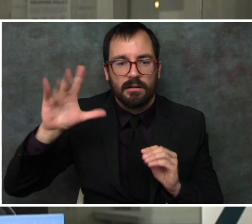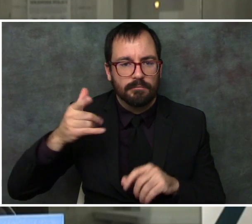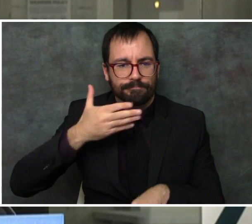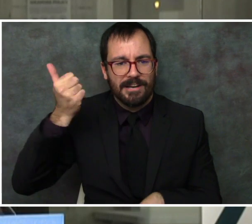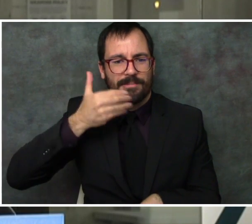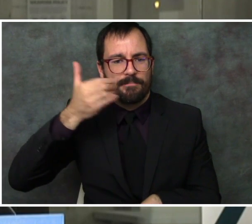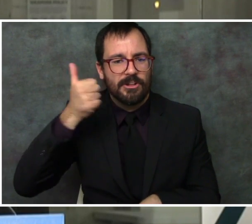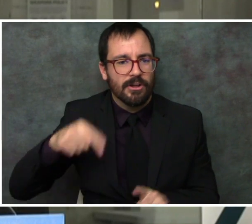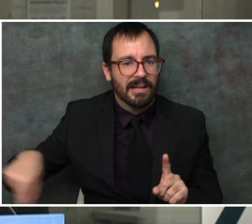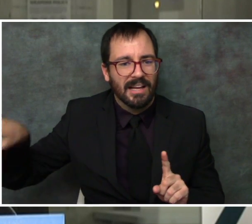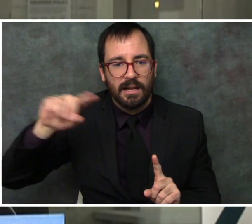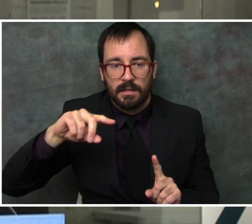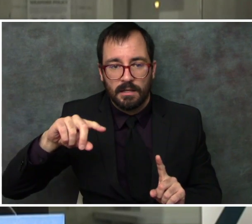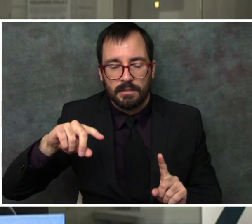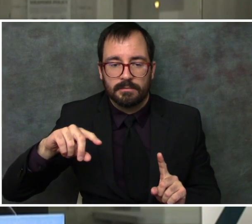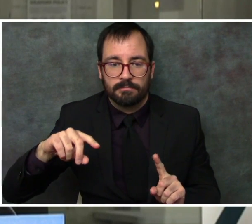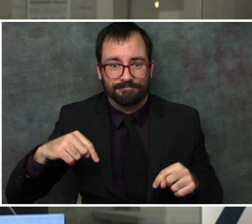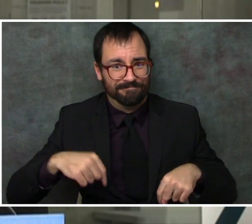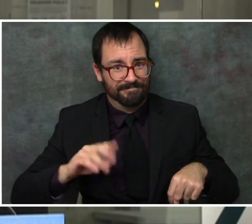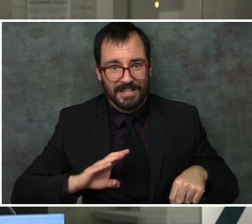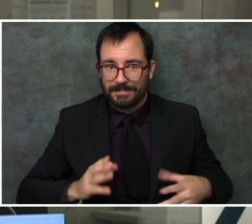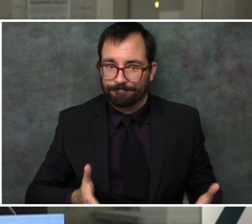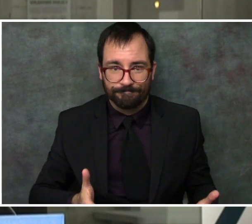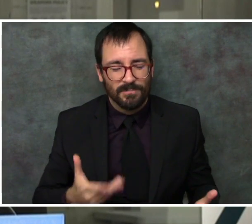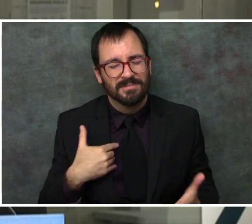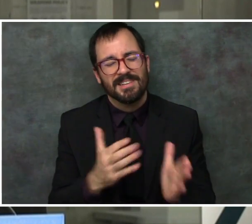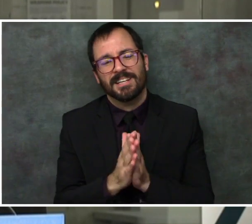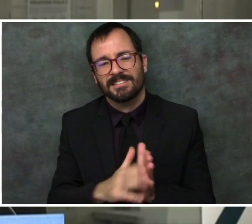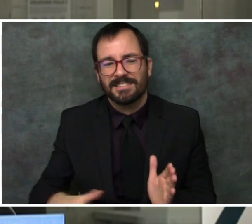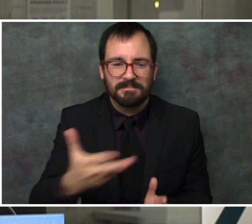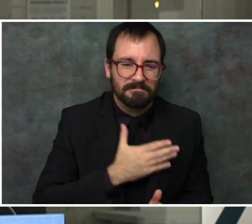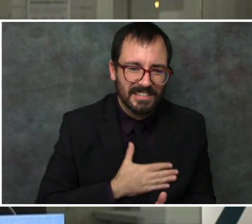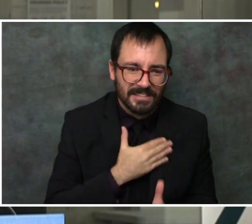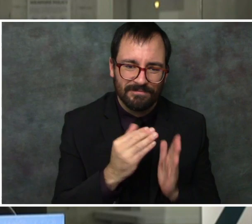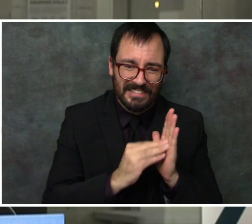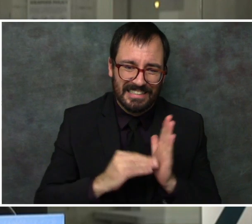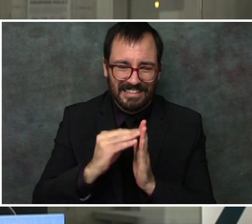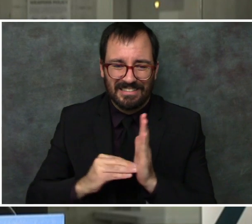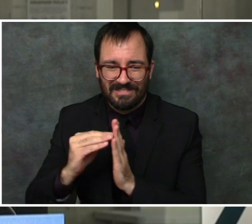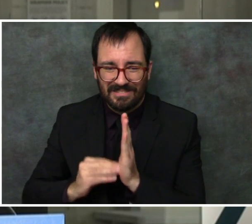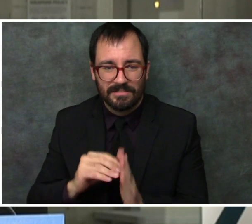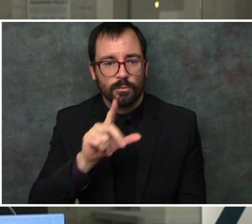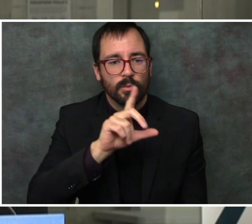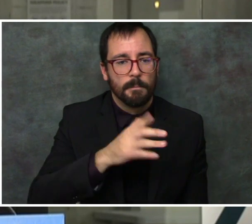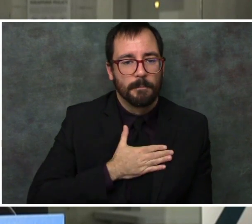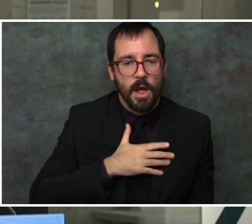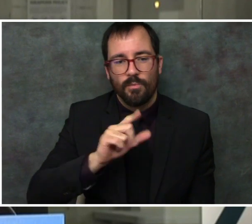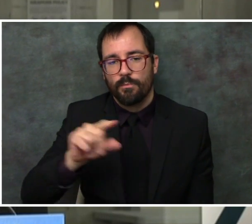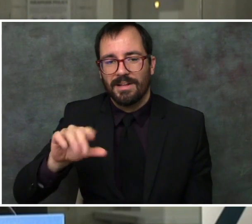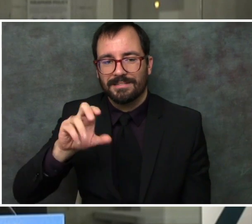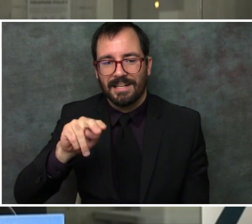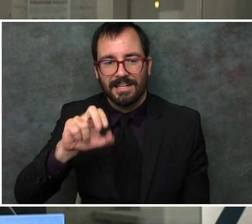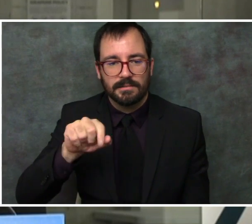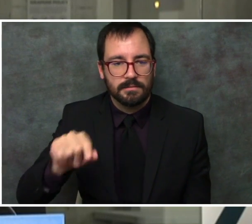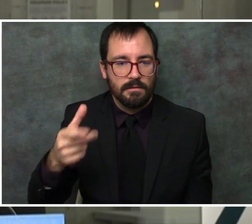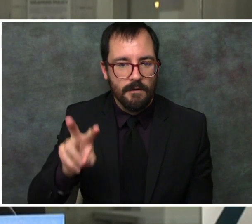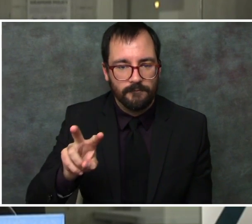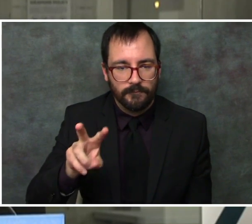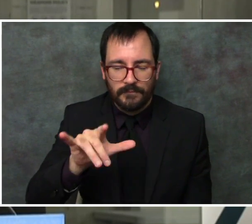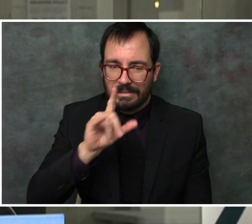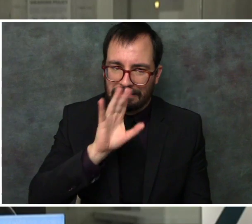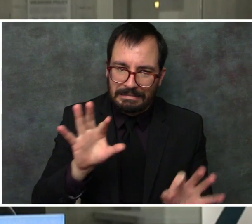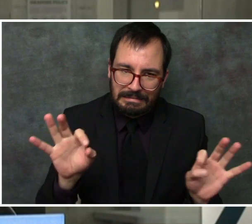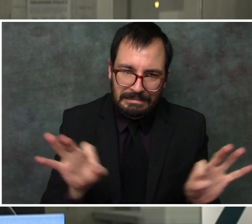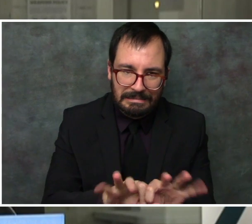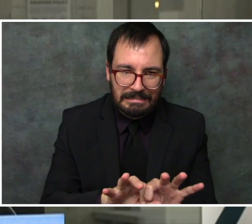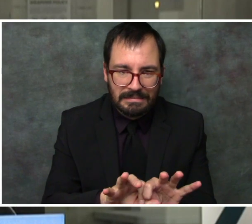form. Go to my2020census.gov to fill out the form. It's something that's really important. And I want to end, I usually try to end these press conferences